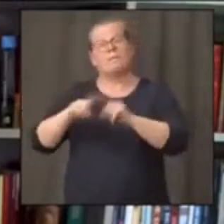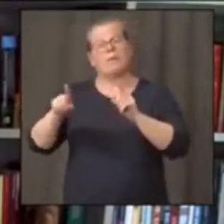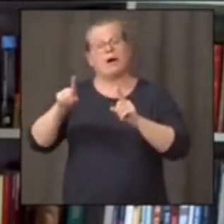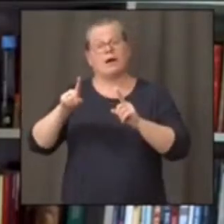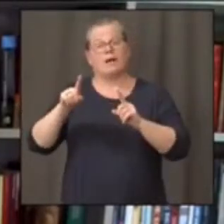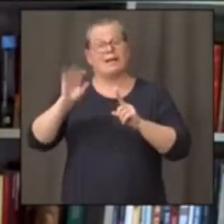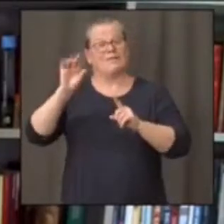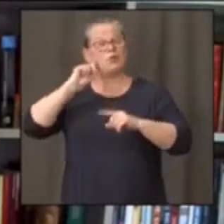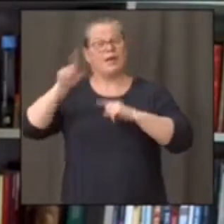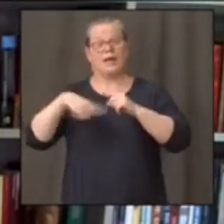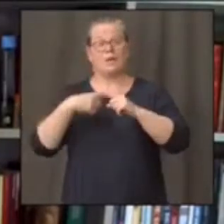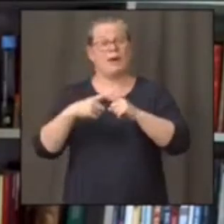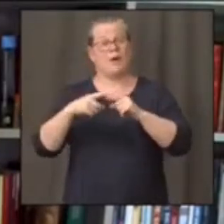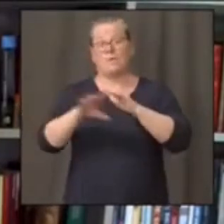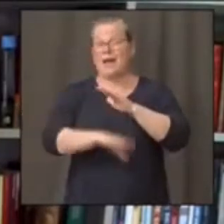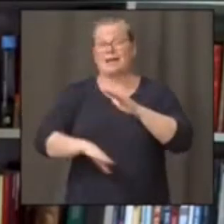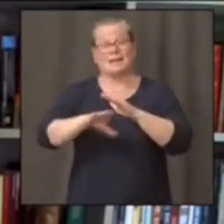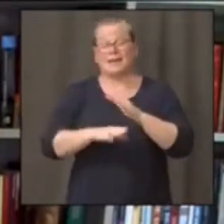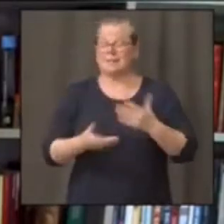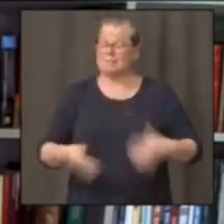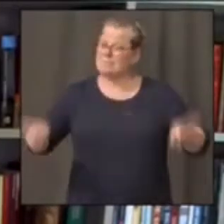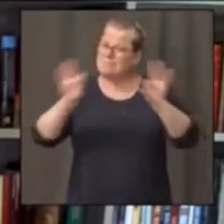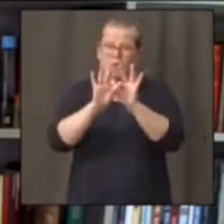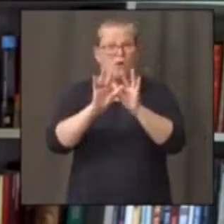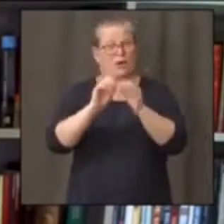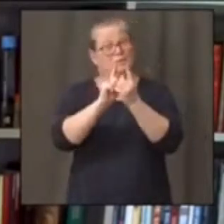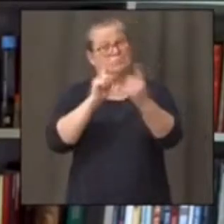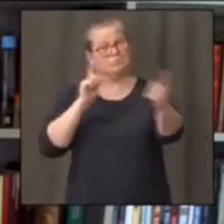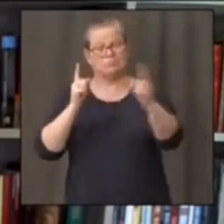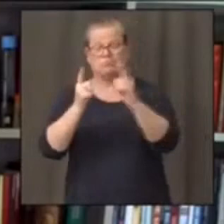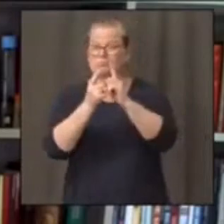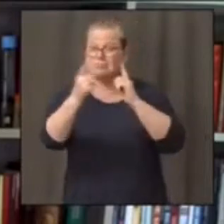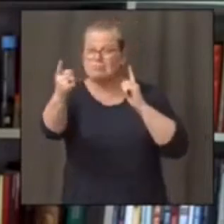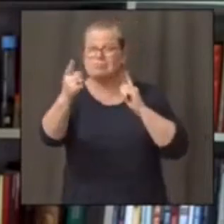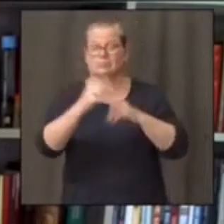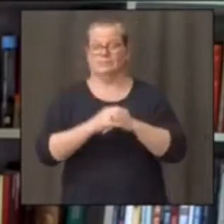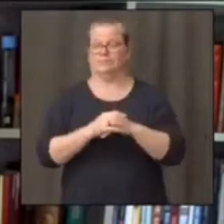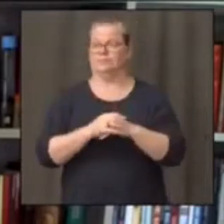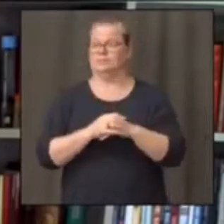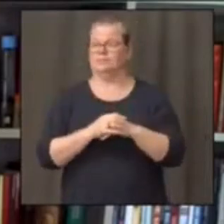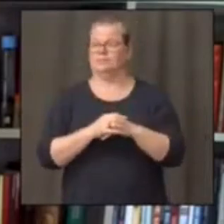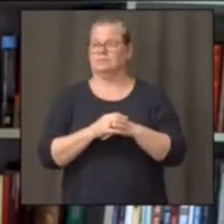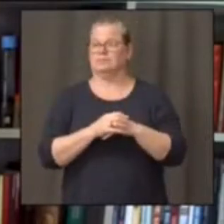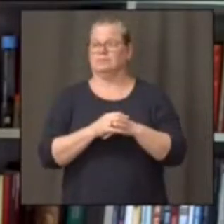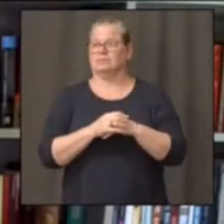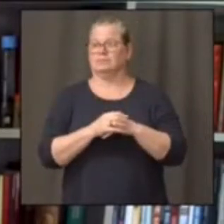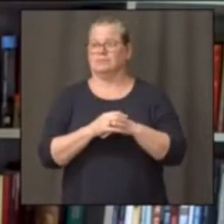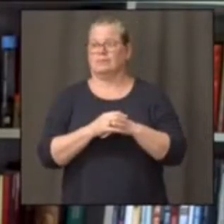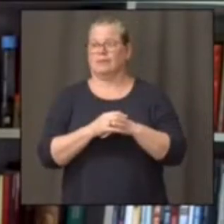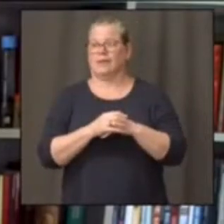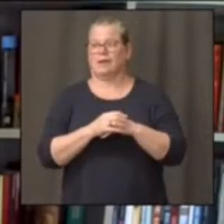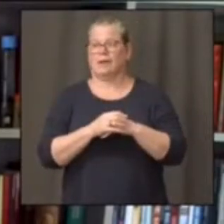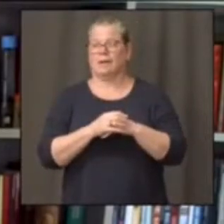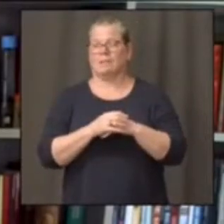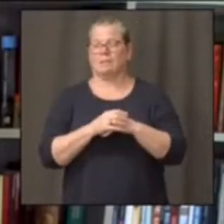ABCs, increased social contact, close contacts,